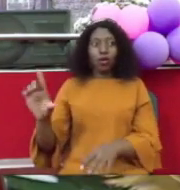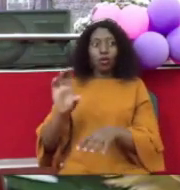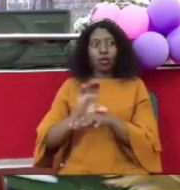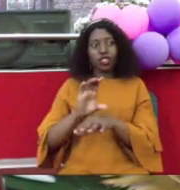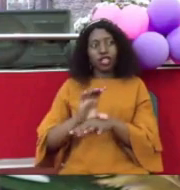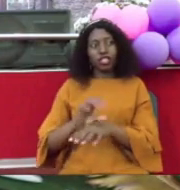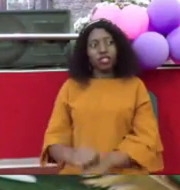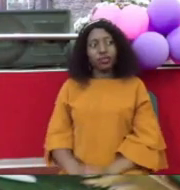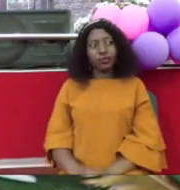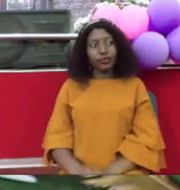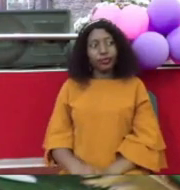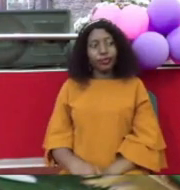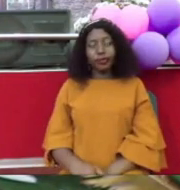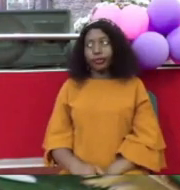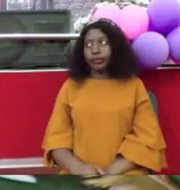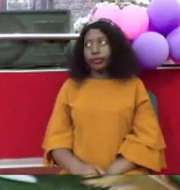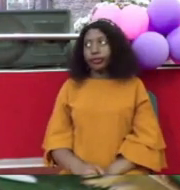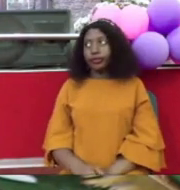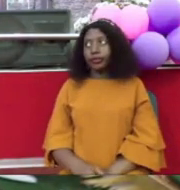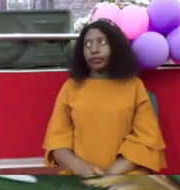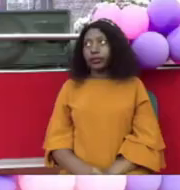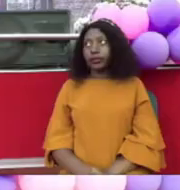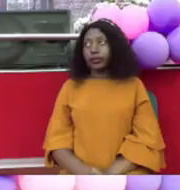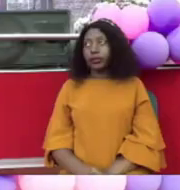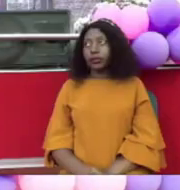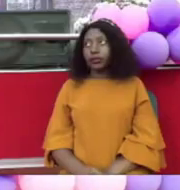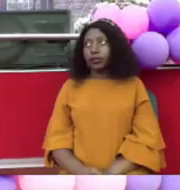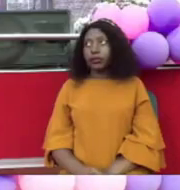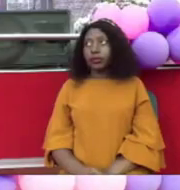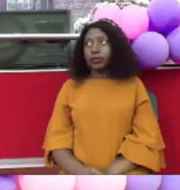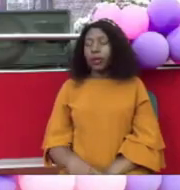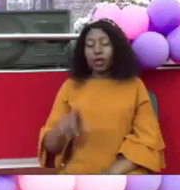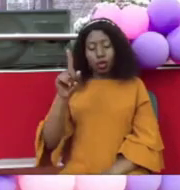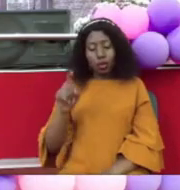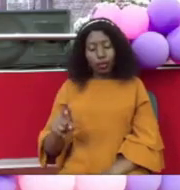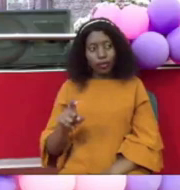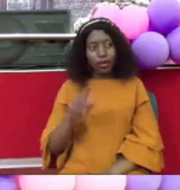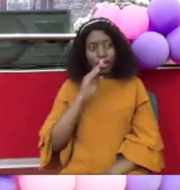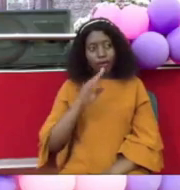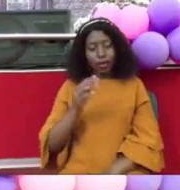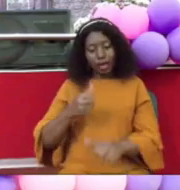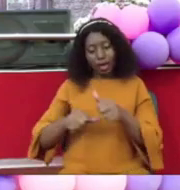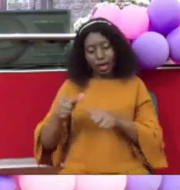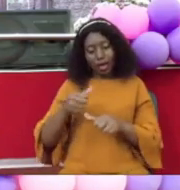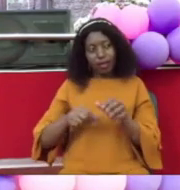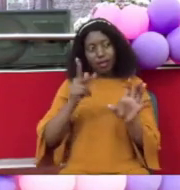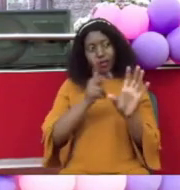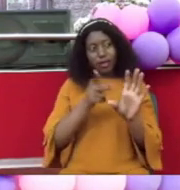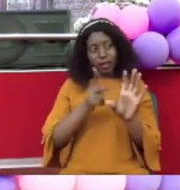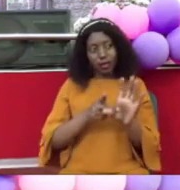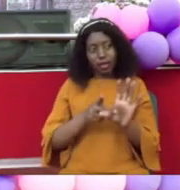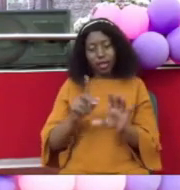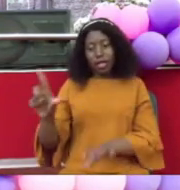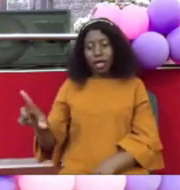imeunganishwa na malengo na mwelekeo wa kanisa. So you have to be an active participant. participant in the local church to